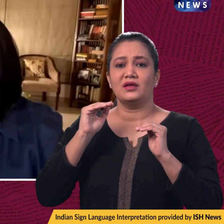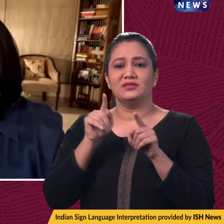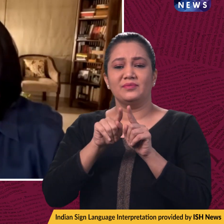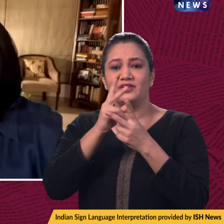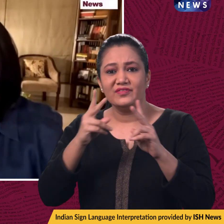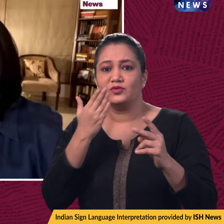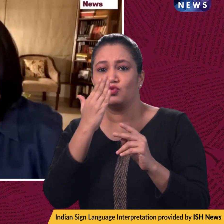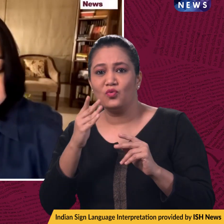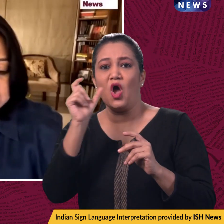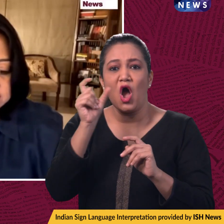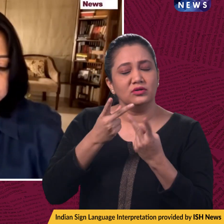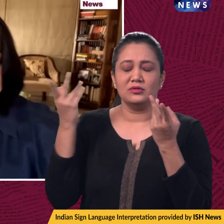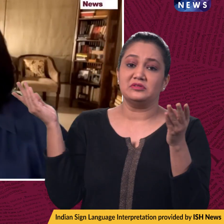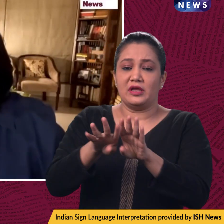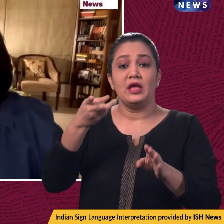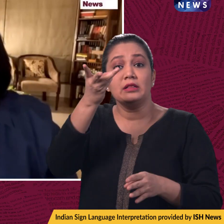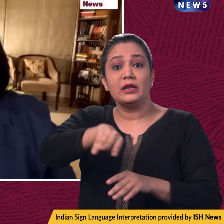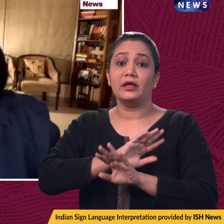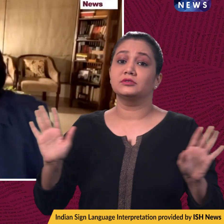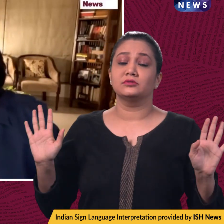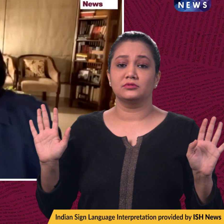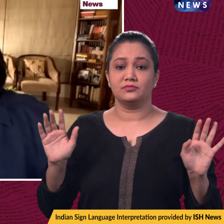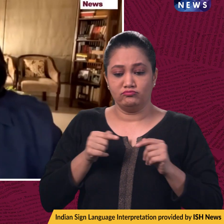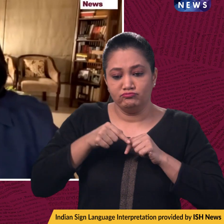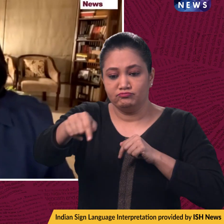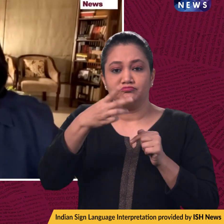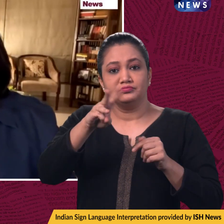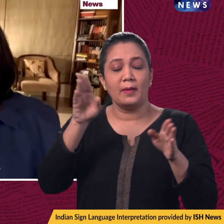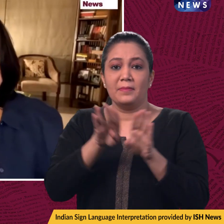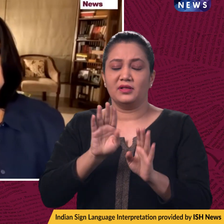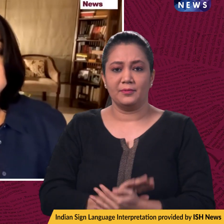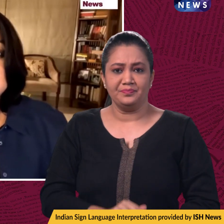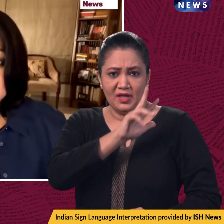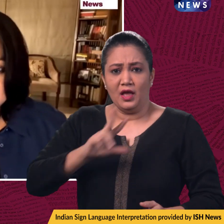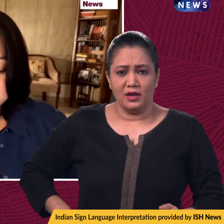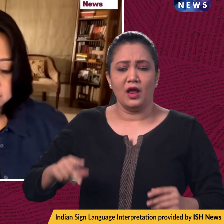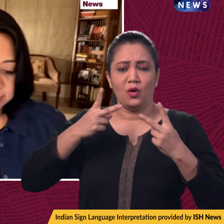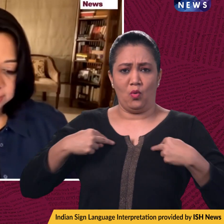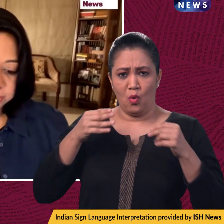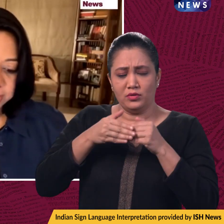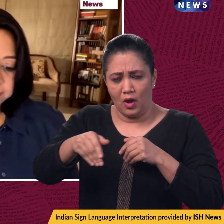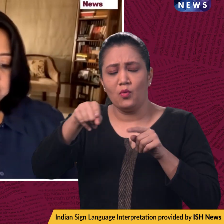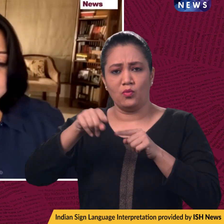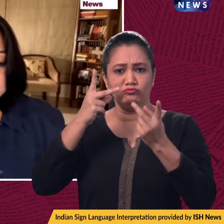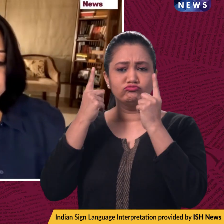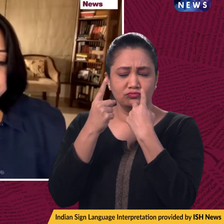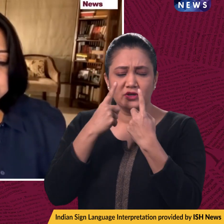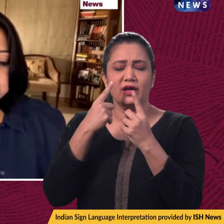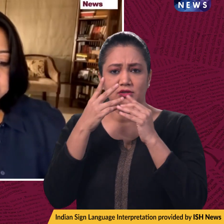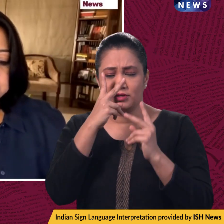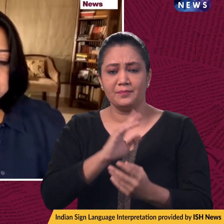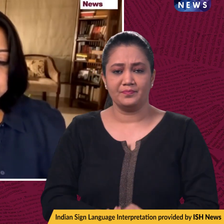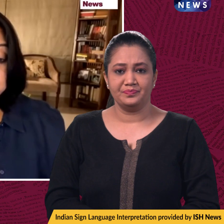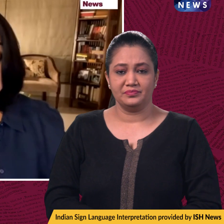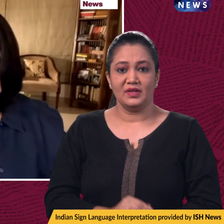high schools and colleges for the next 3 days. This comes as the Karnataka High Court is hearing the matter as well. The Chief